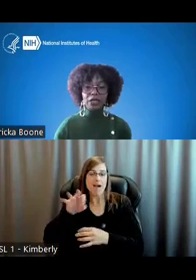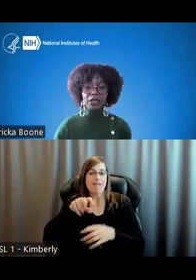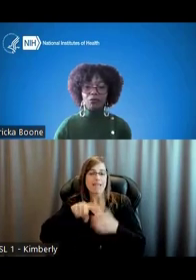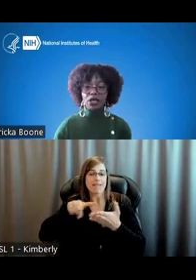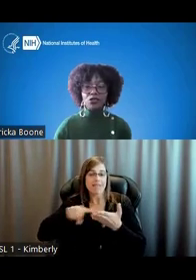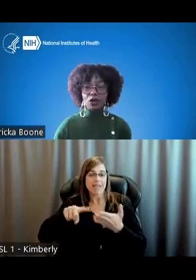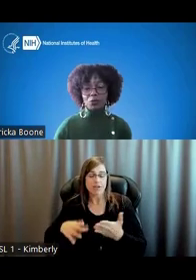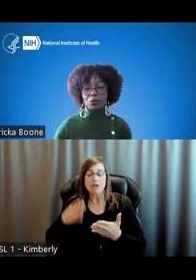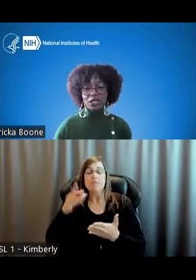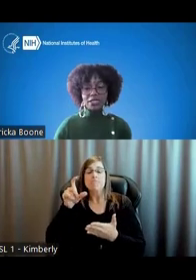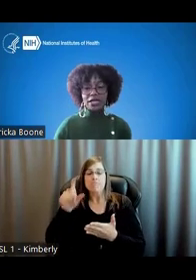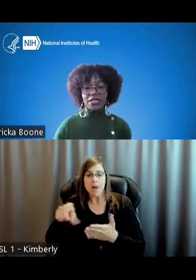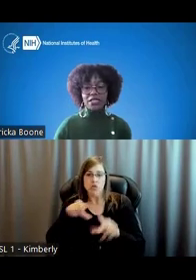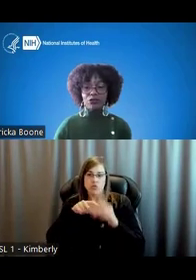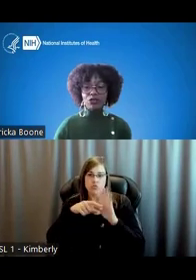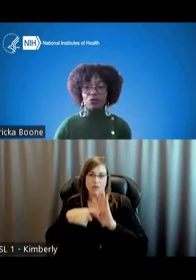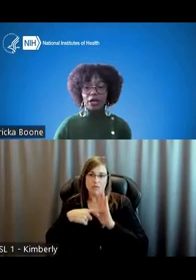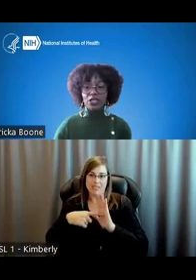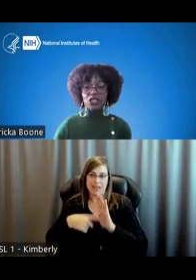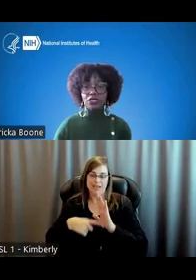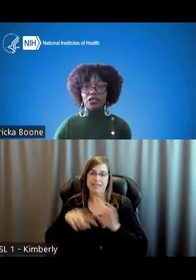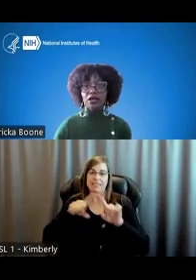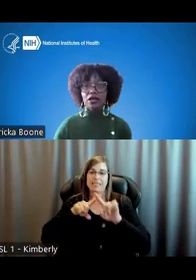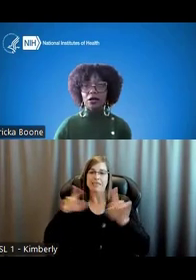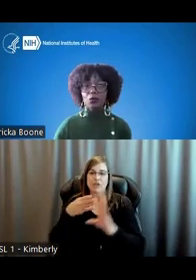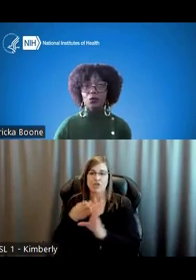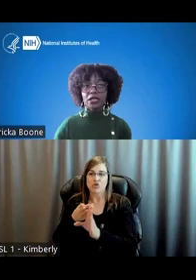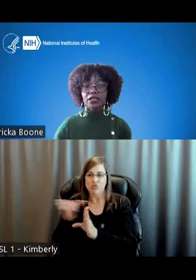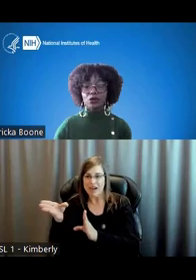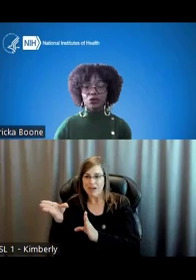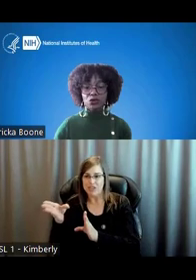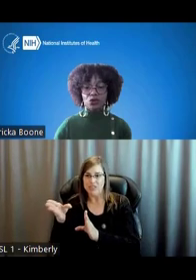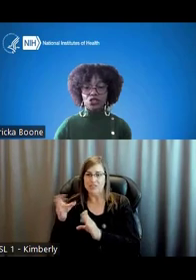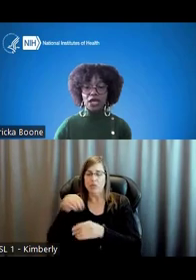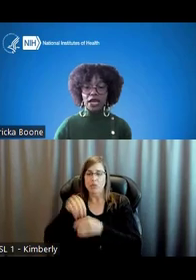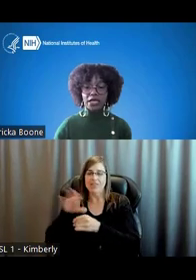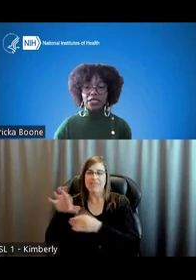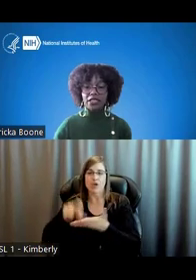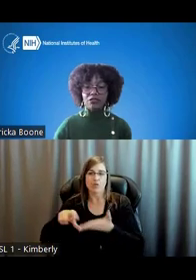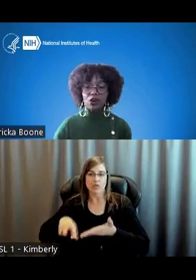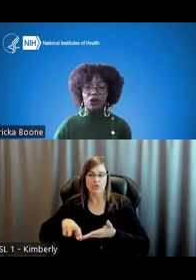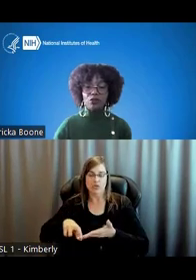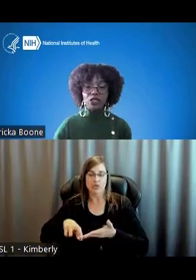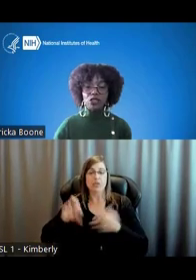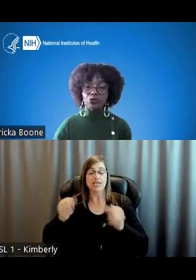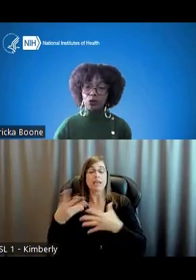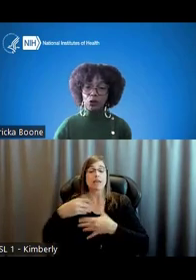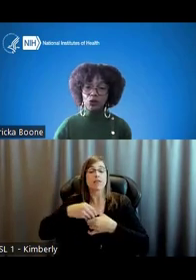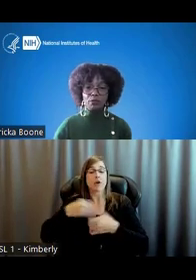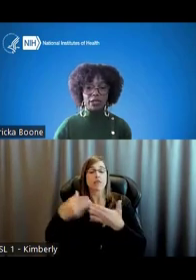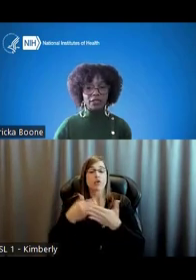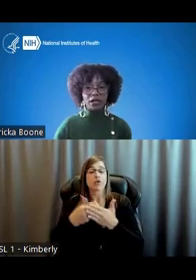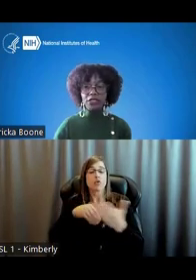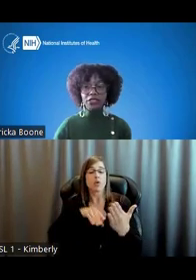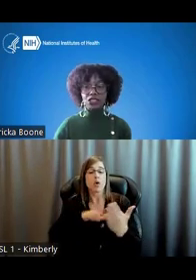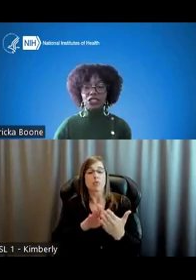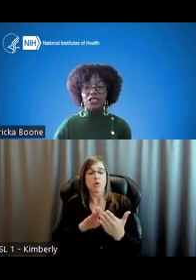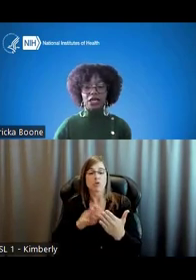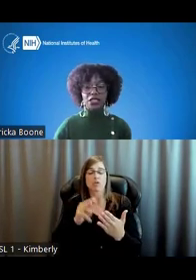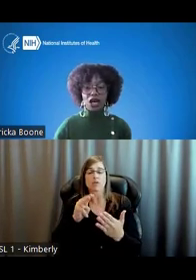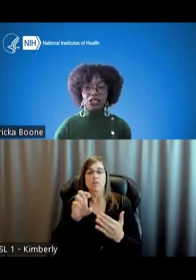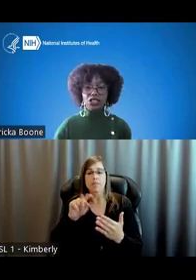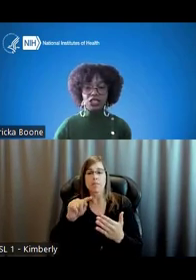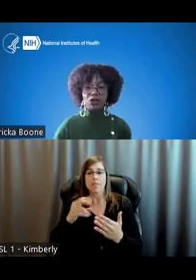investigator, it must represent a different direction within their research, and it can involve a new approach,